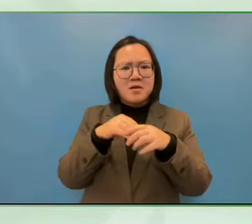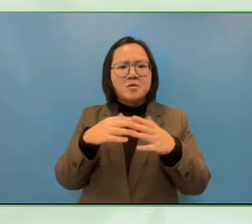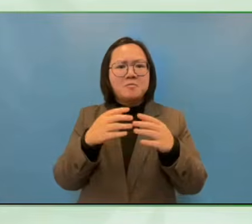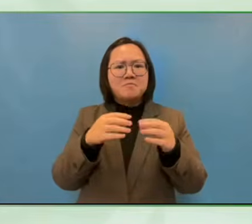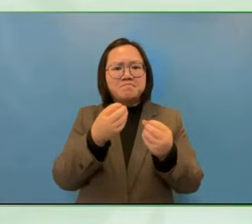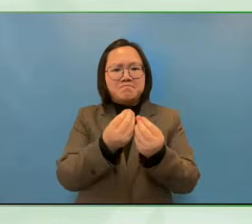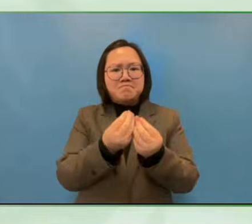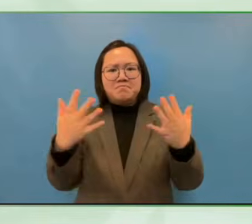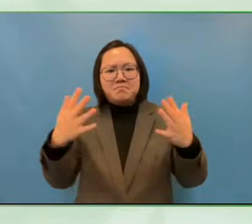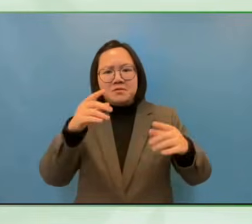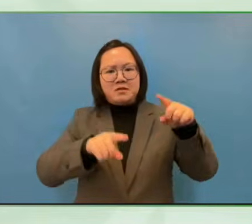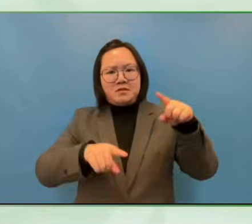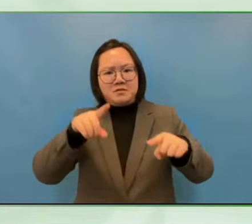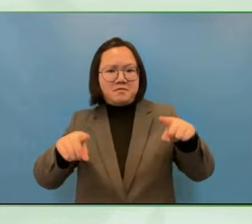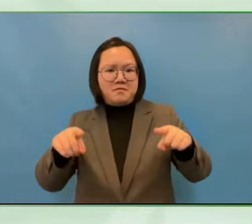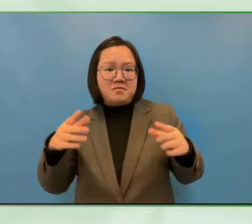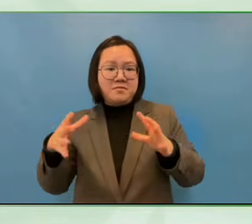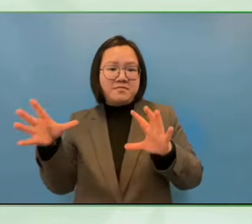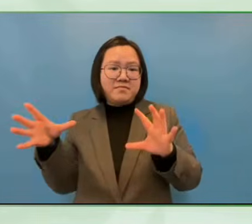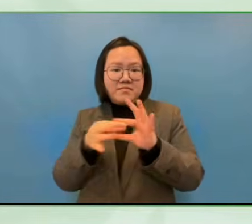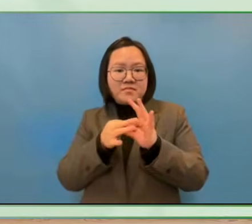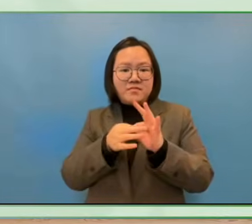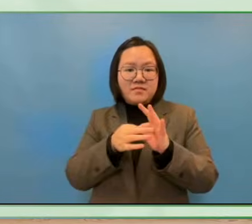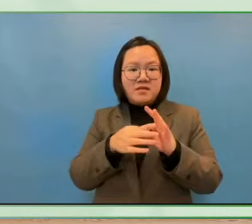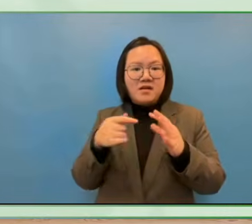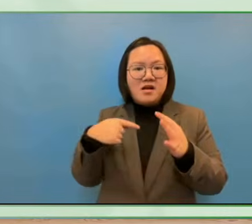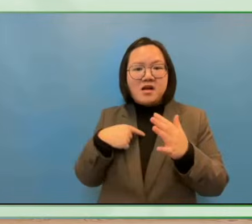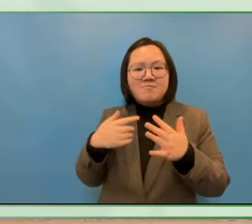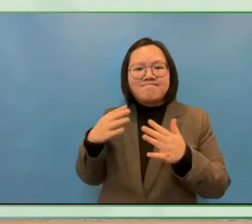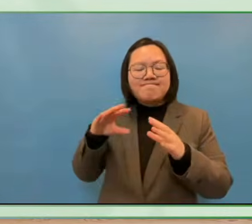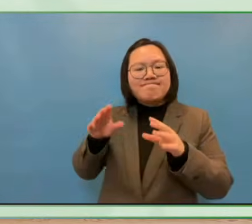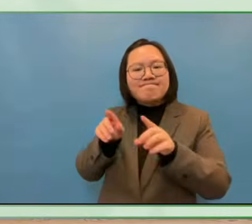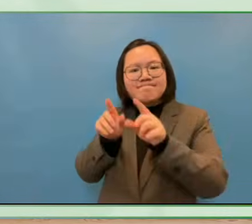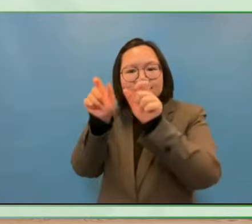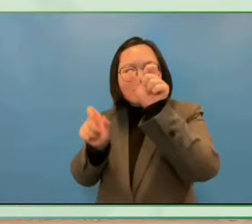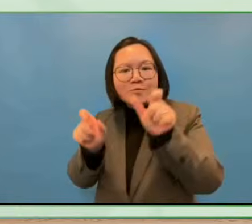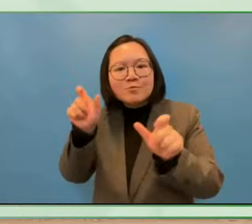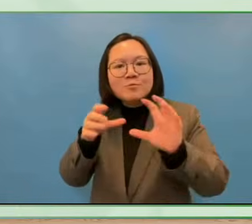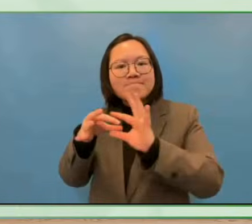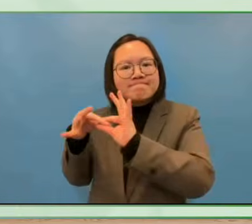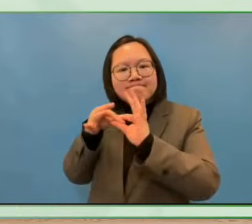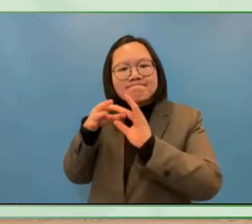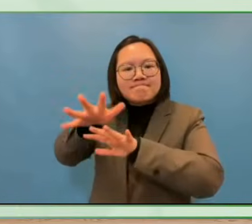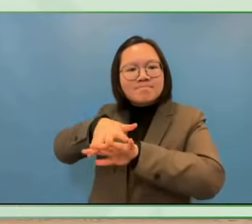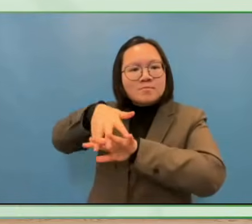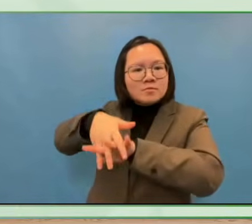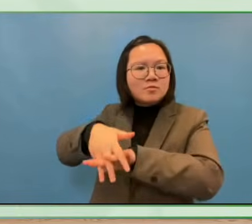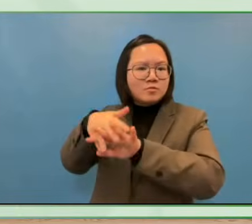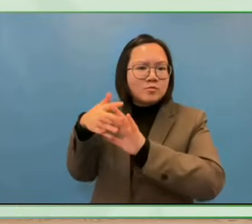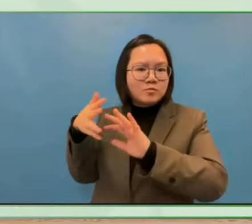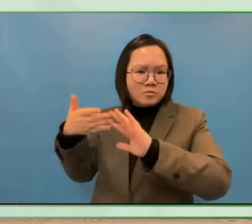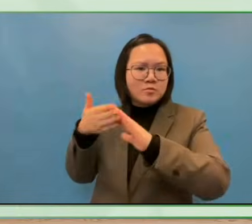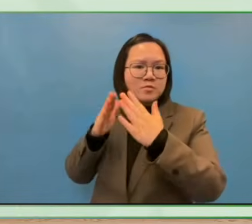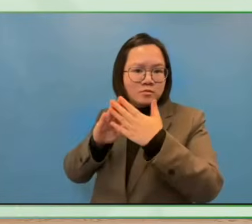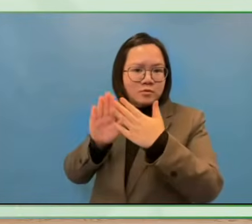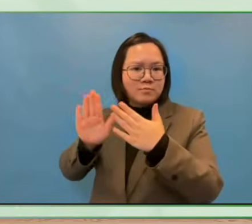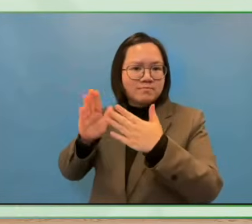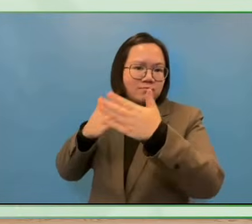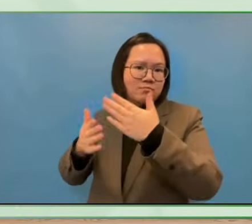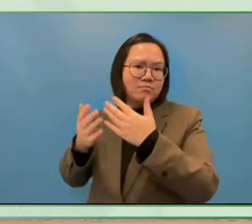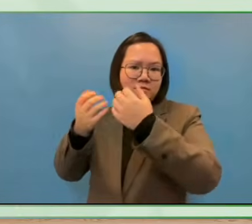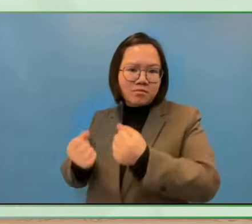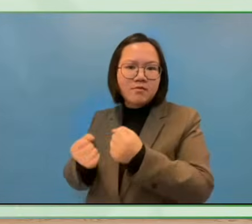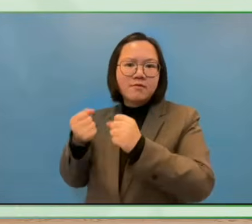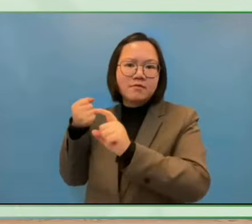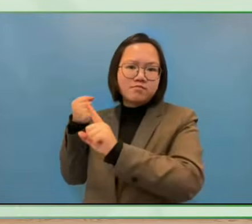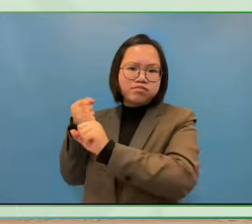practices. Yeah, thank you a lot, Michael, for this not so cheerful figures that you gave us, but